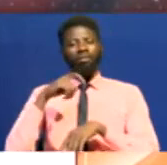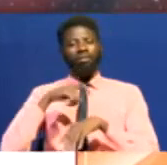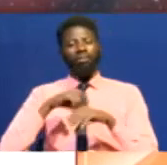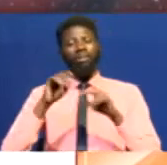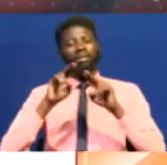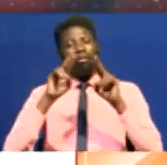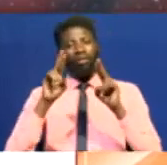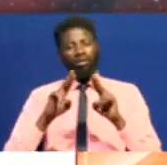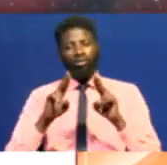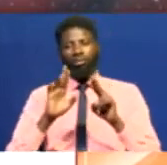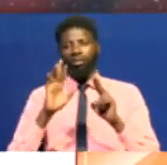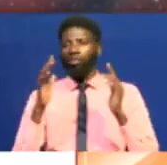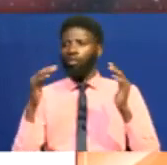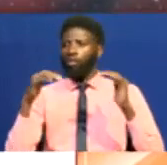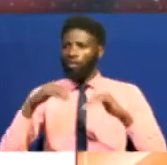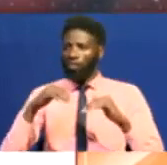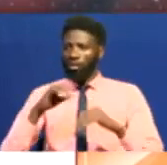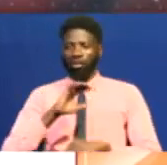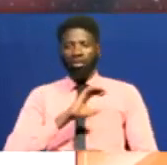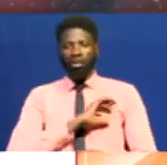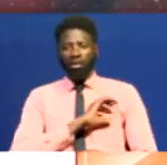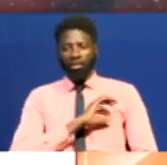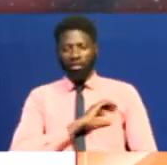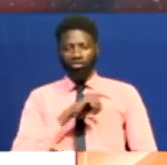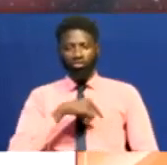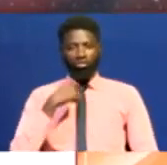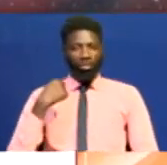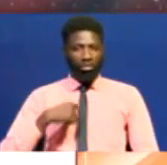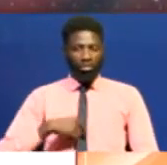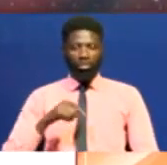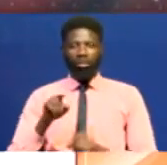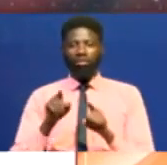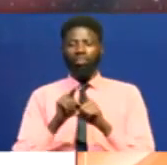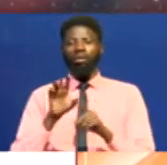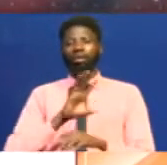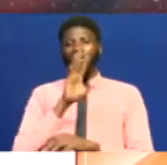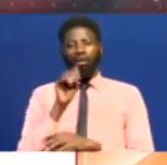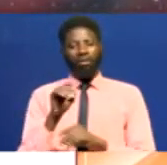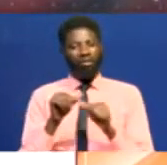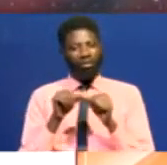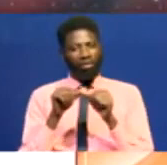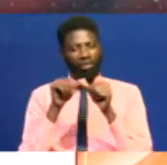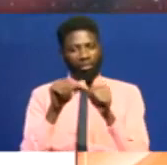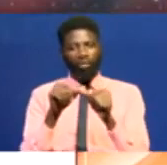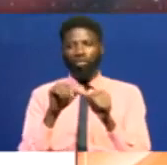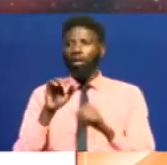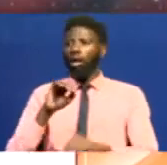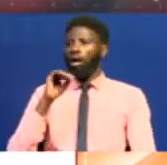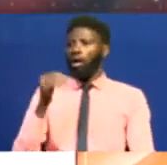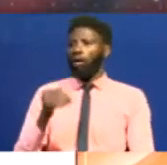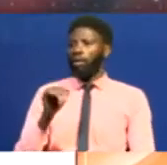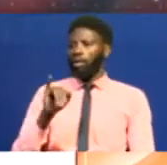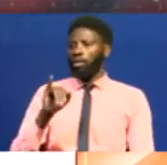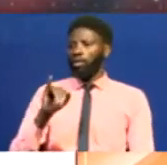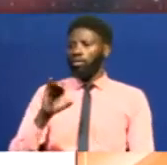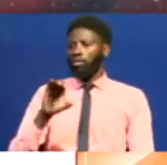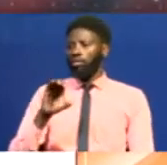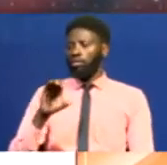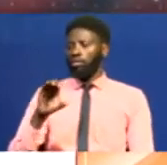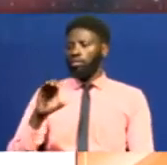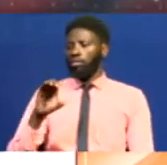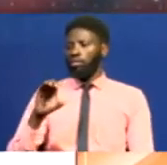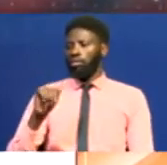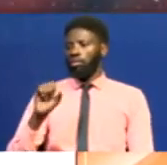on Canadian, Chinese and African Sustainable Urbanization, ICCASU, which will be held from the 13th to the